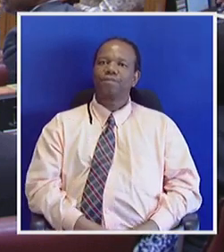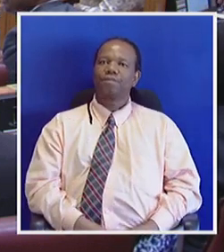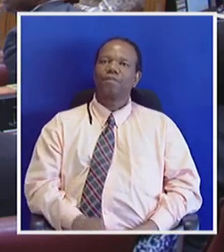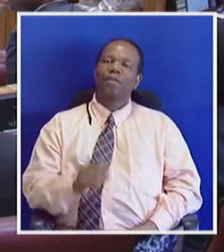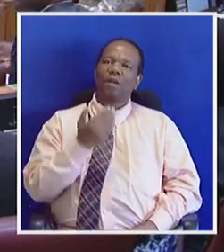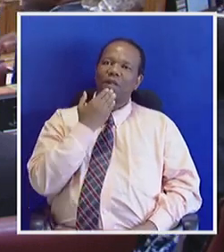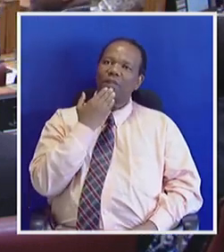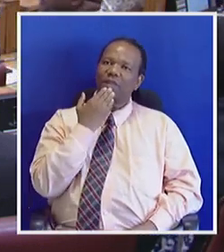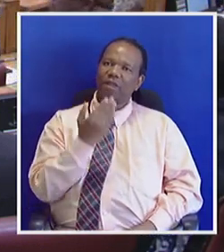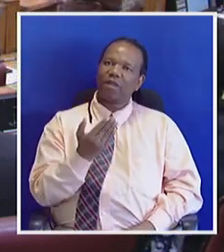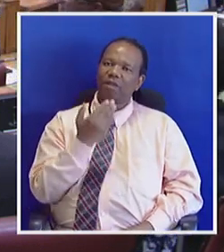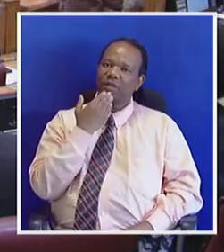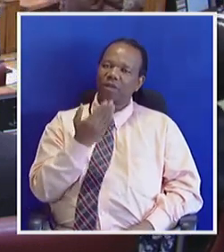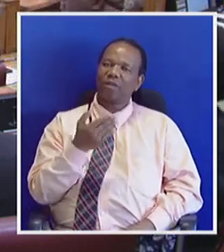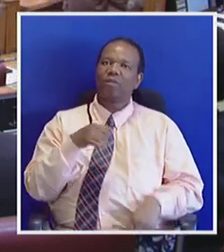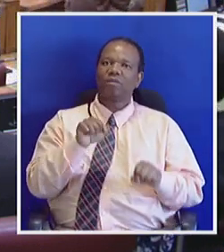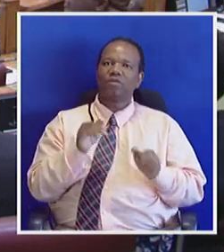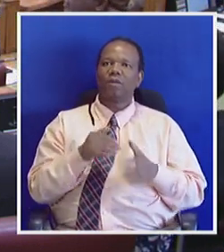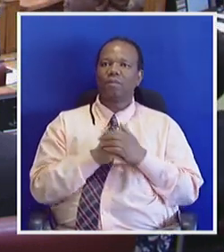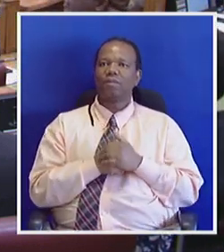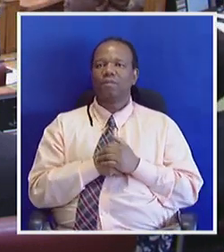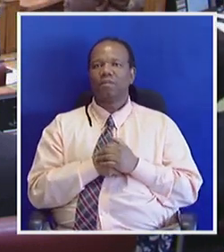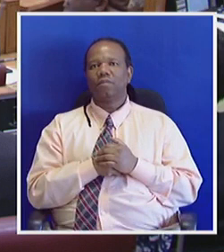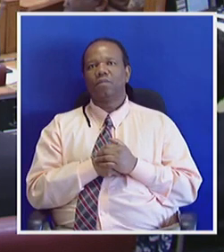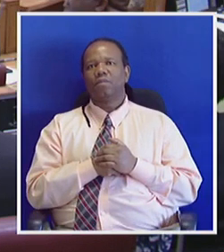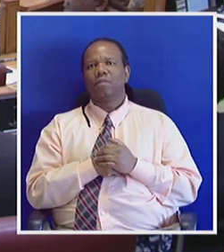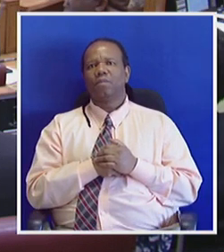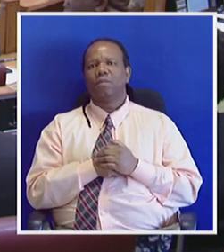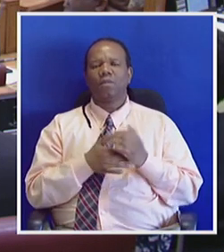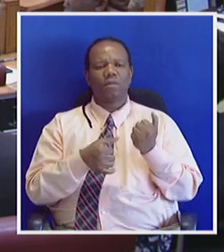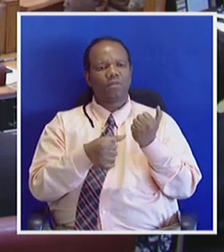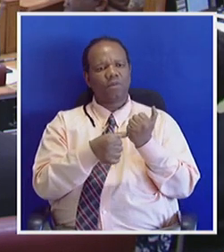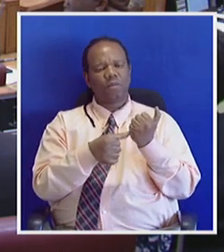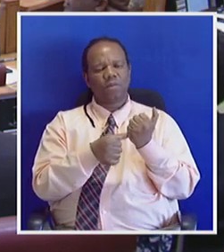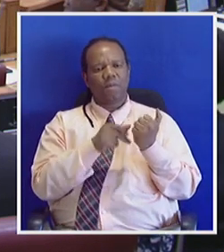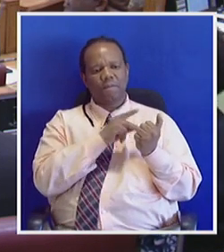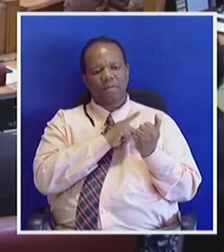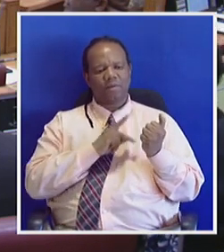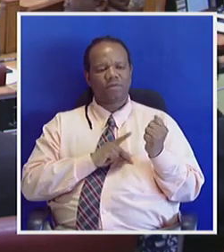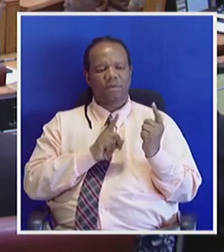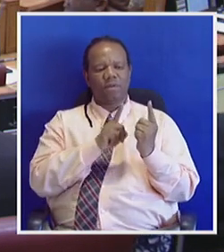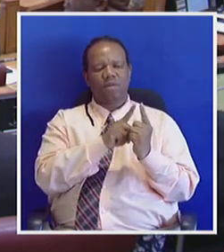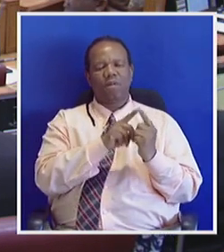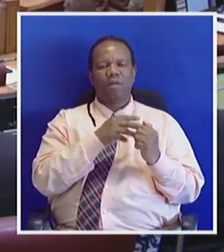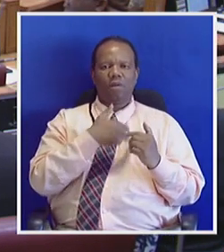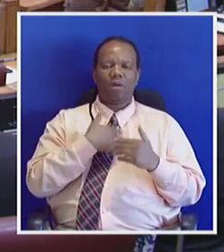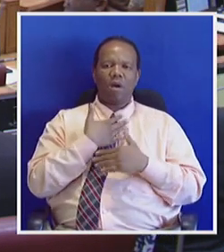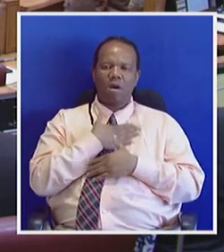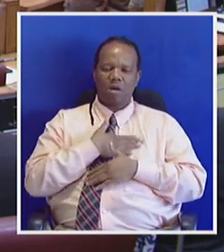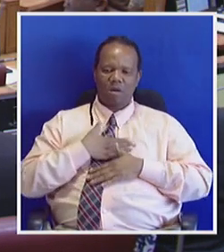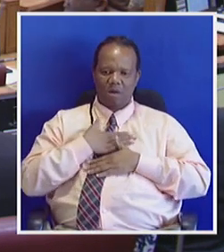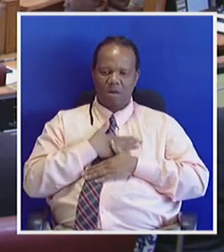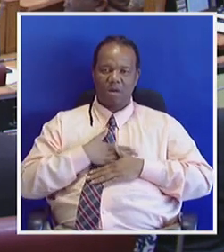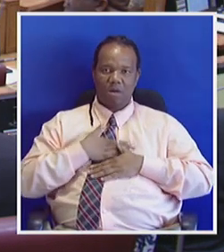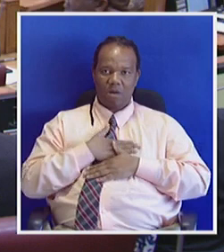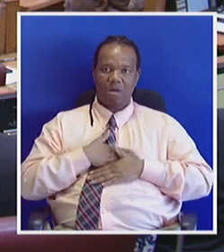Thank you very much, Chairperson. To the Deputy President, we appreciate particularly the